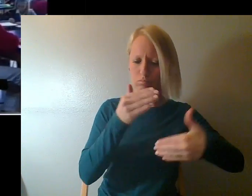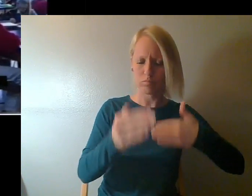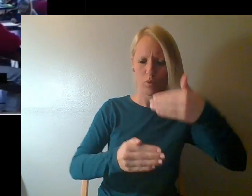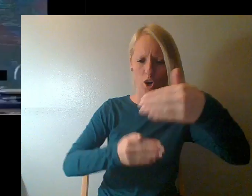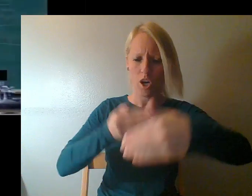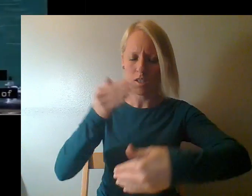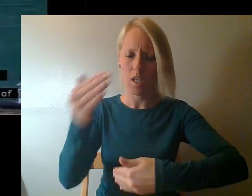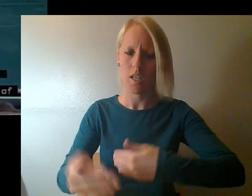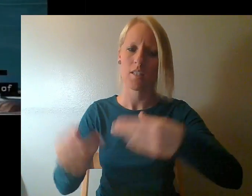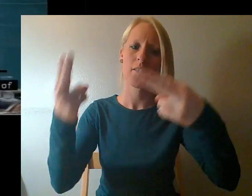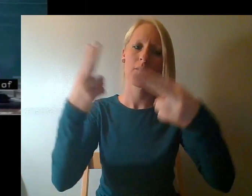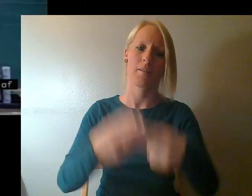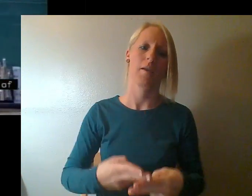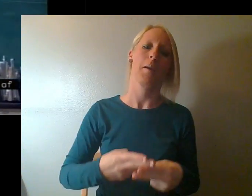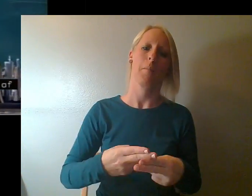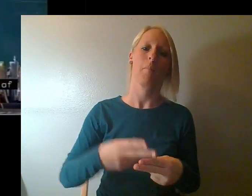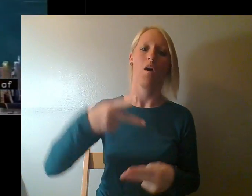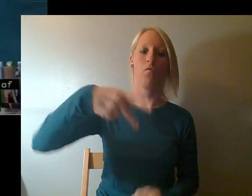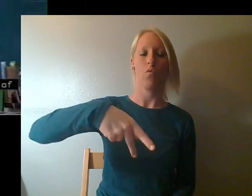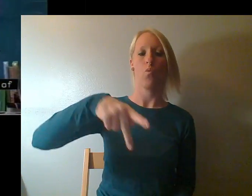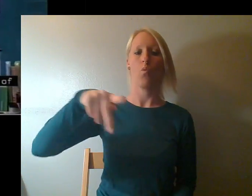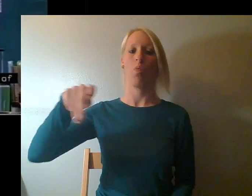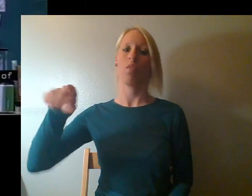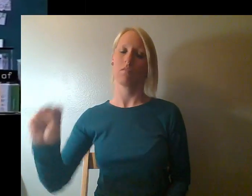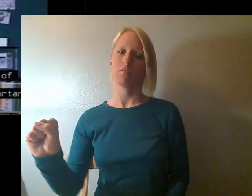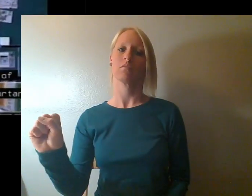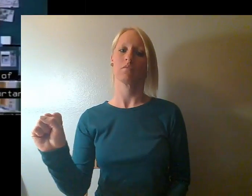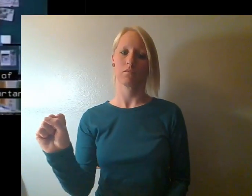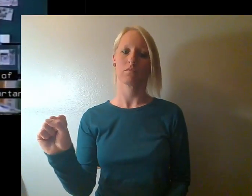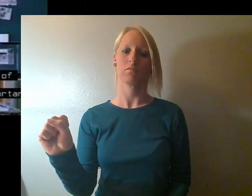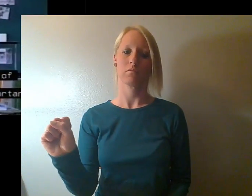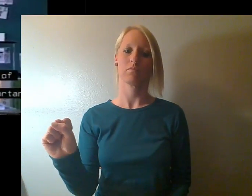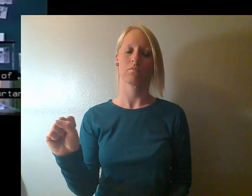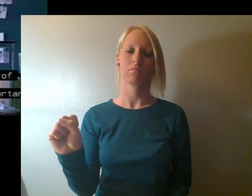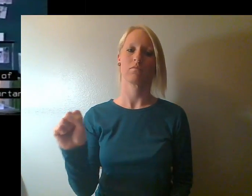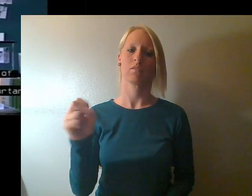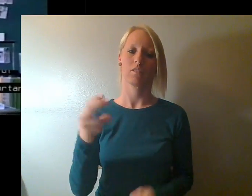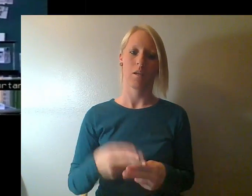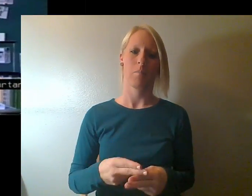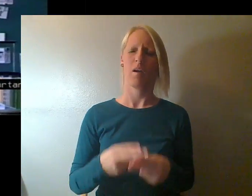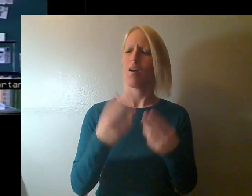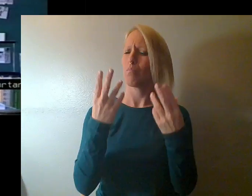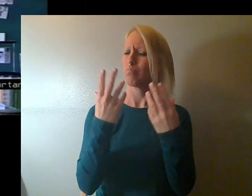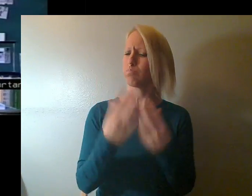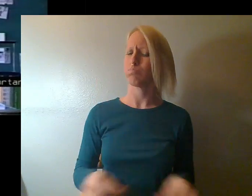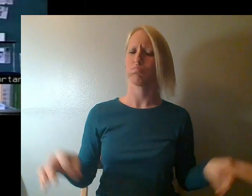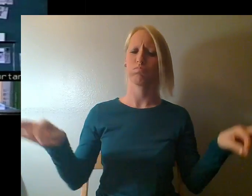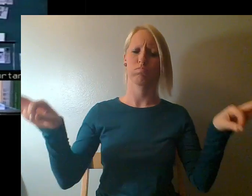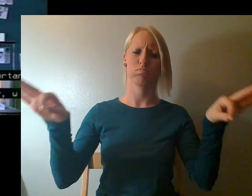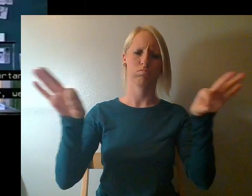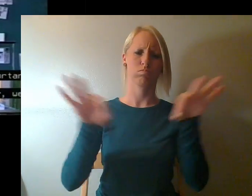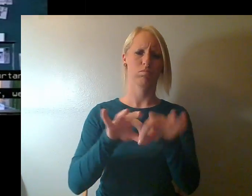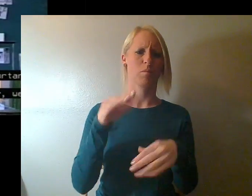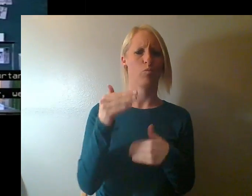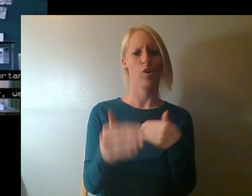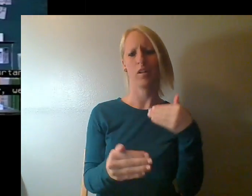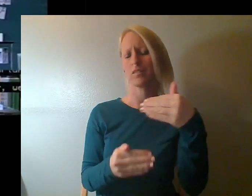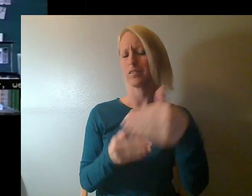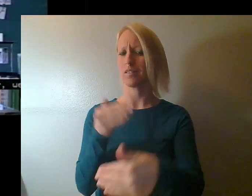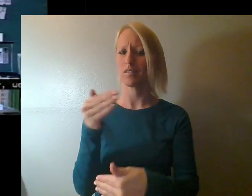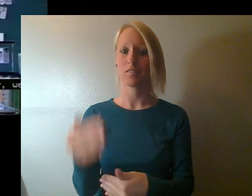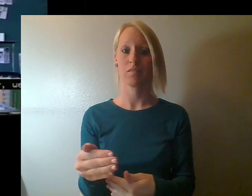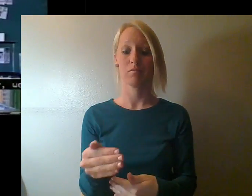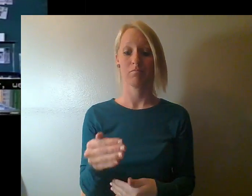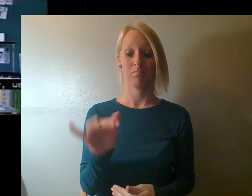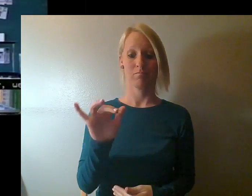Okay, photosynthesis is the name of this process. And it is a very, very important process. If this process did not